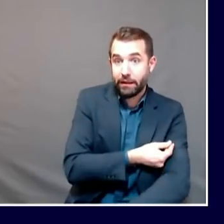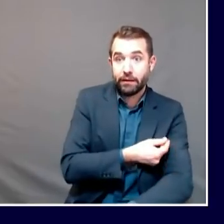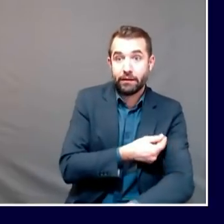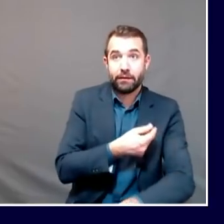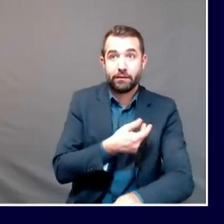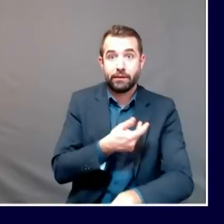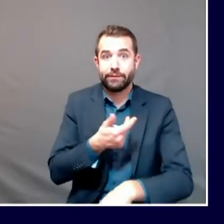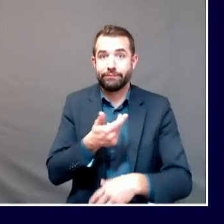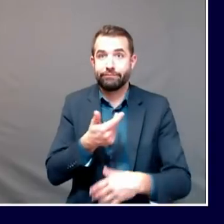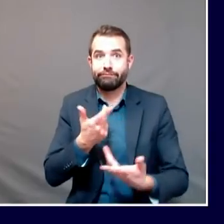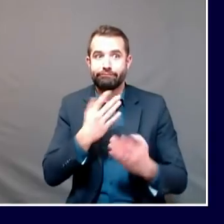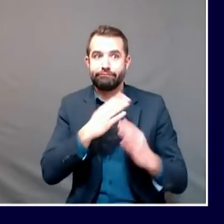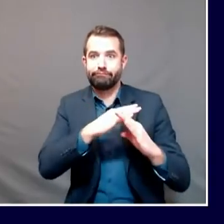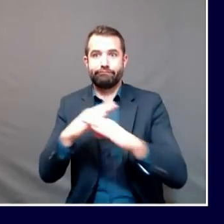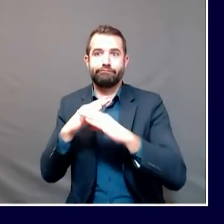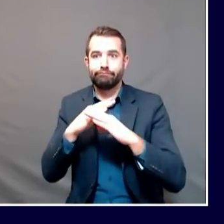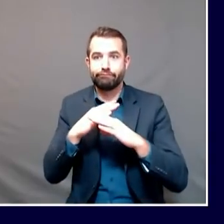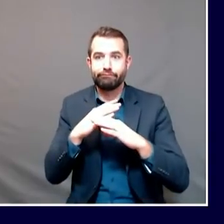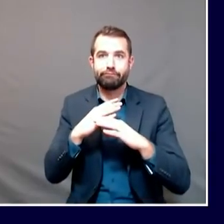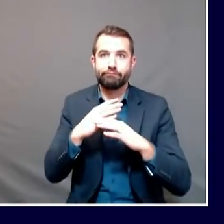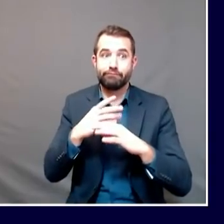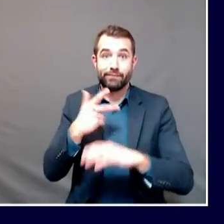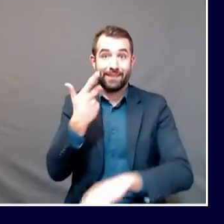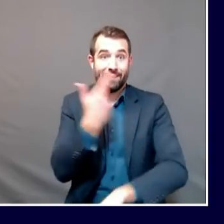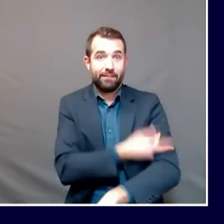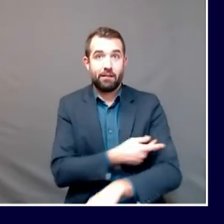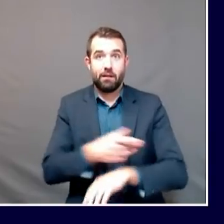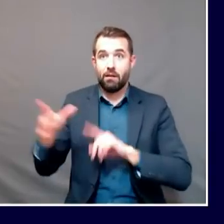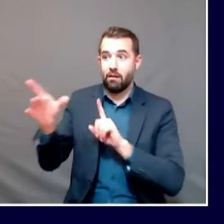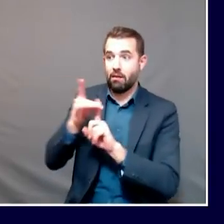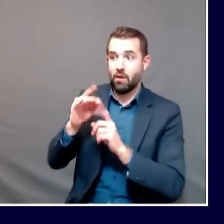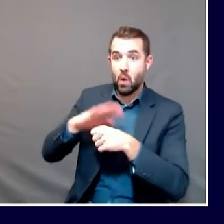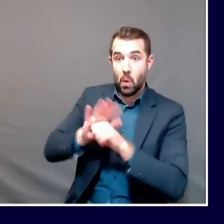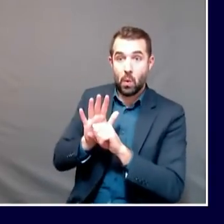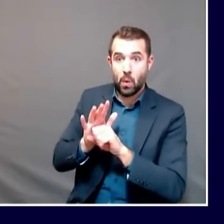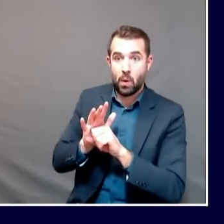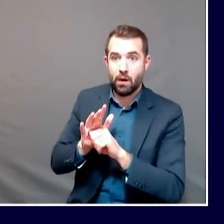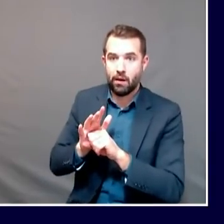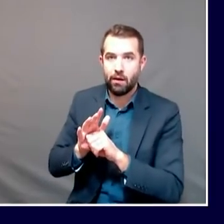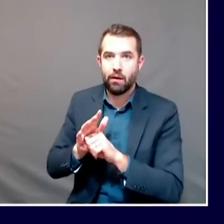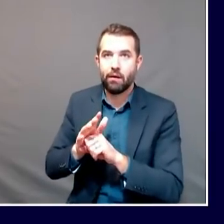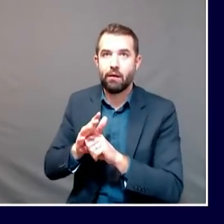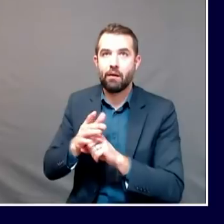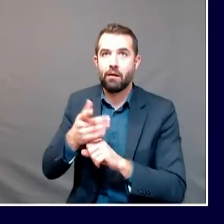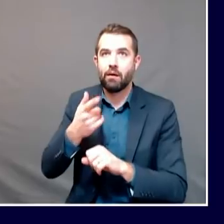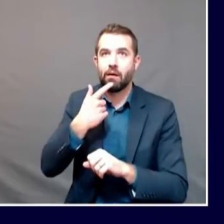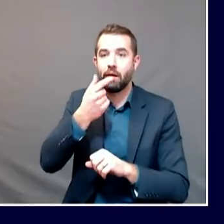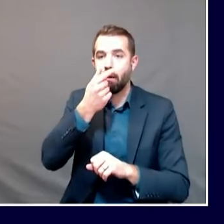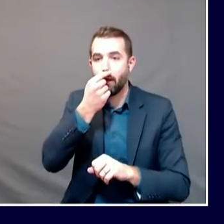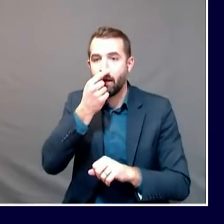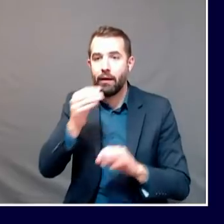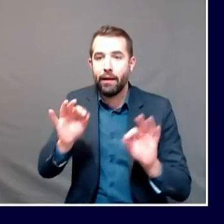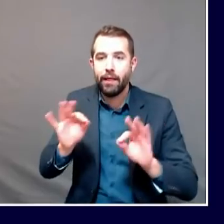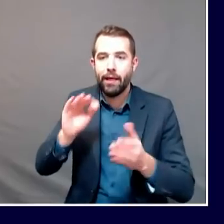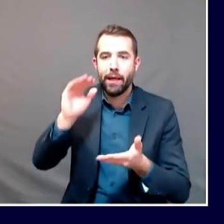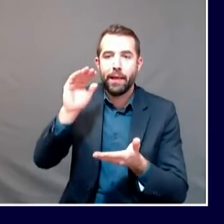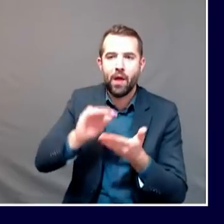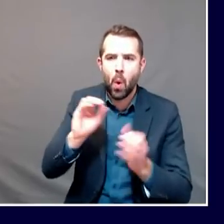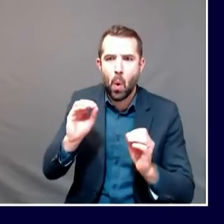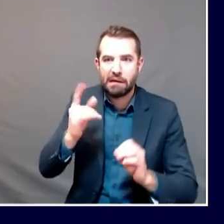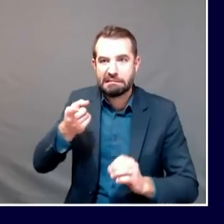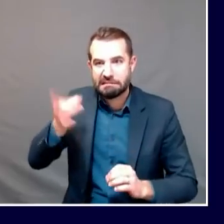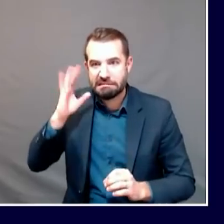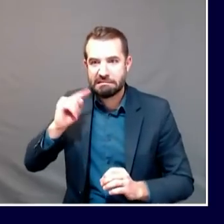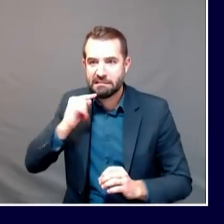also reduces the likelihood that the virus could, say, for example, exist in your nasal passages and still might